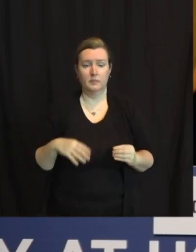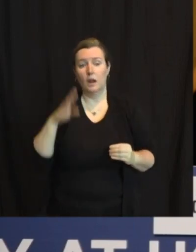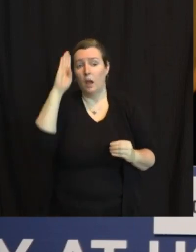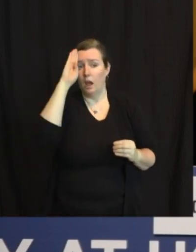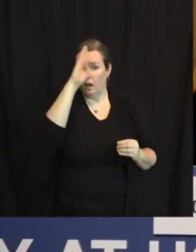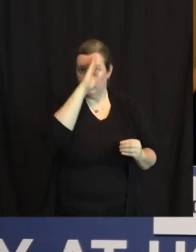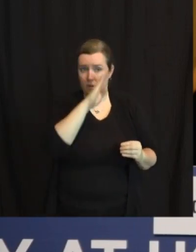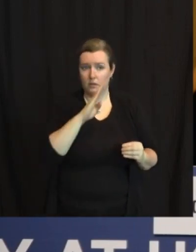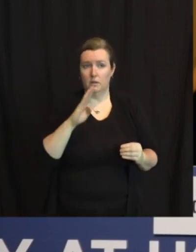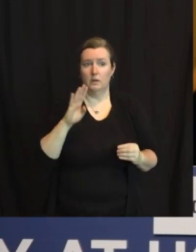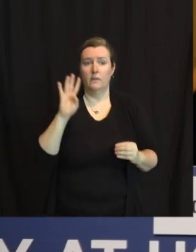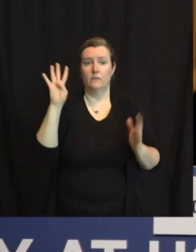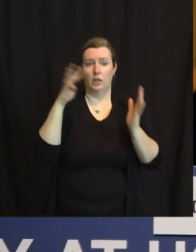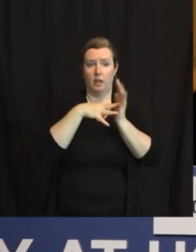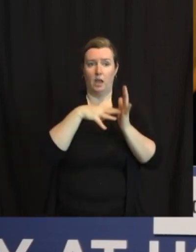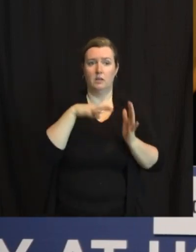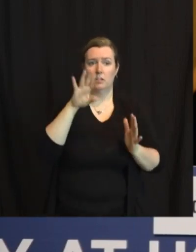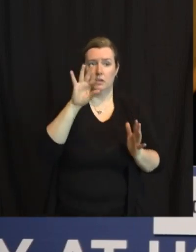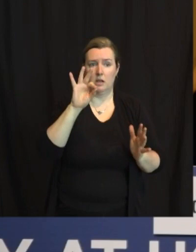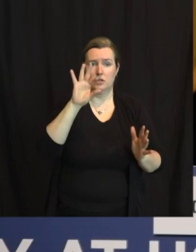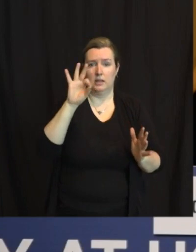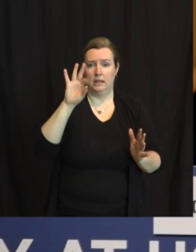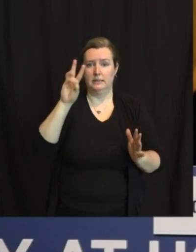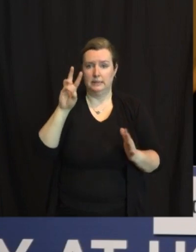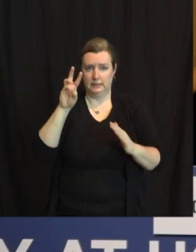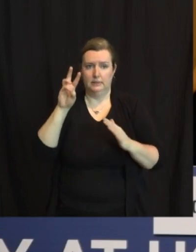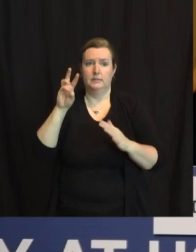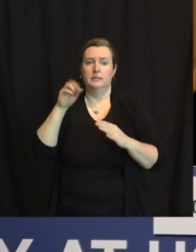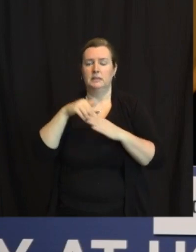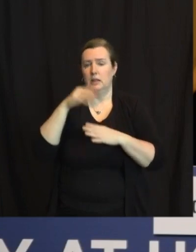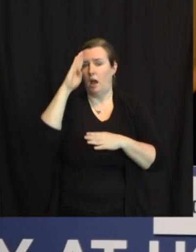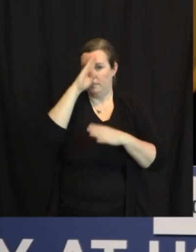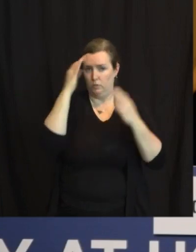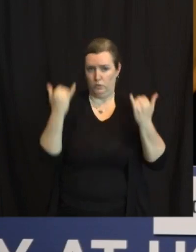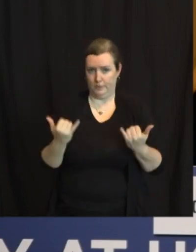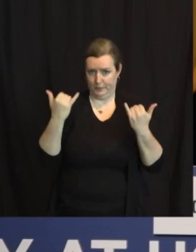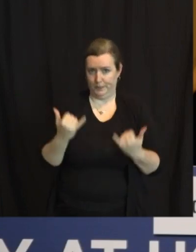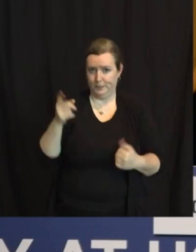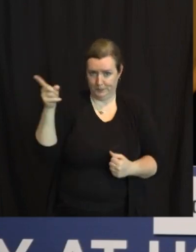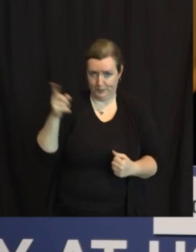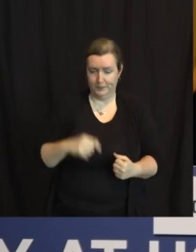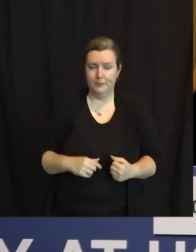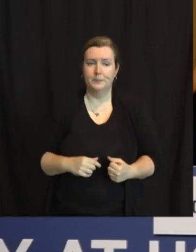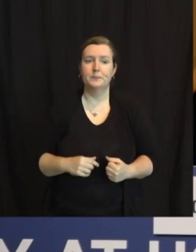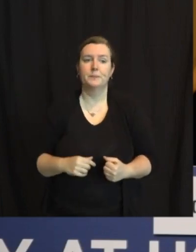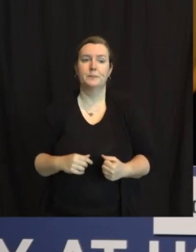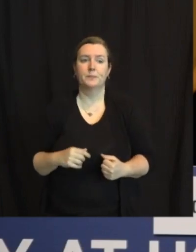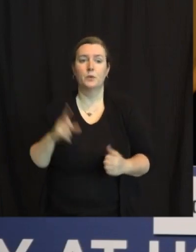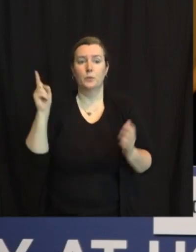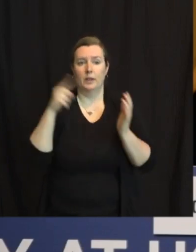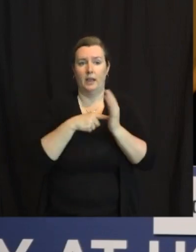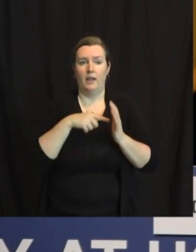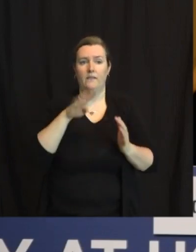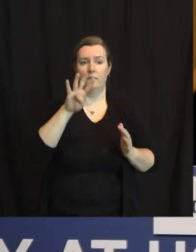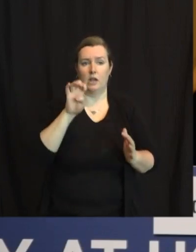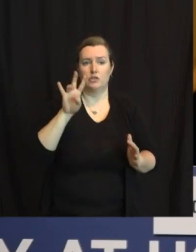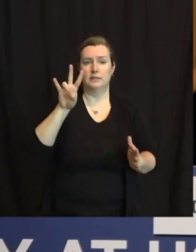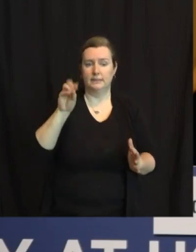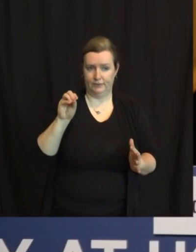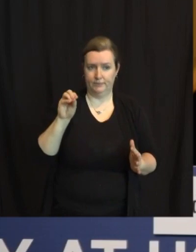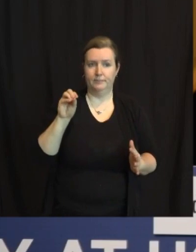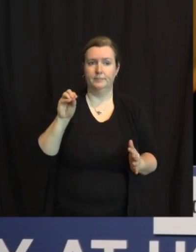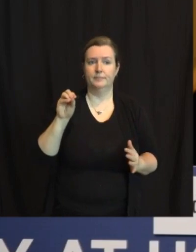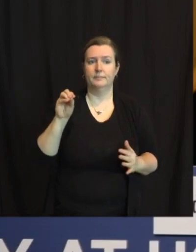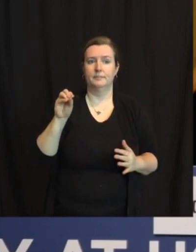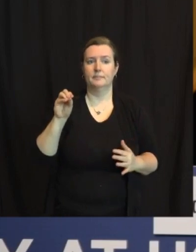report 4,996 hospitalizations of COVID-19, with 1,470 in critical